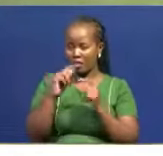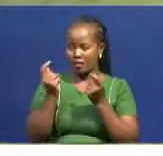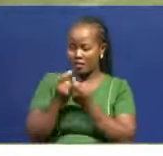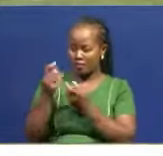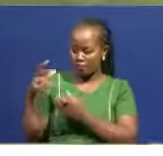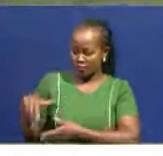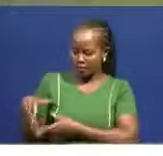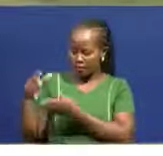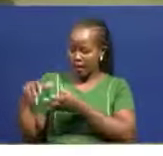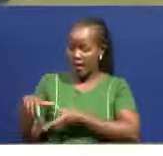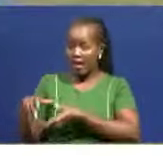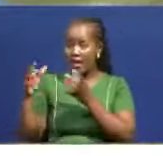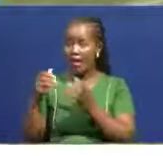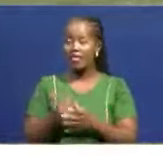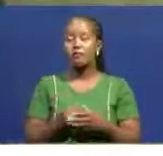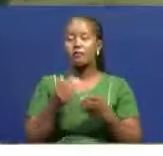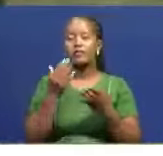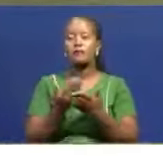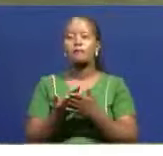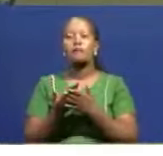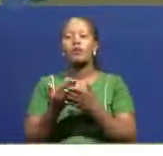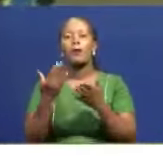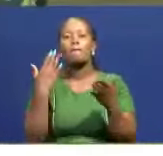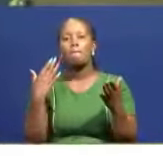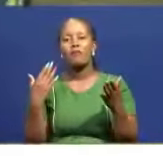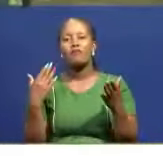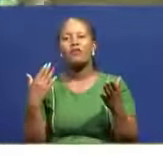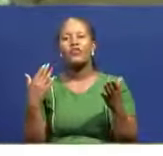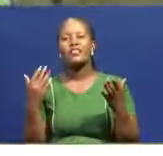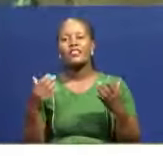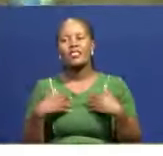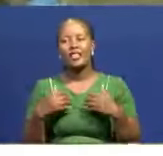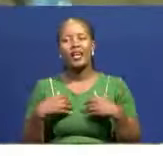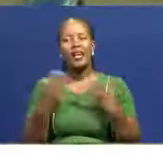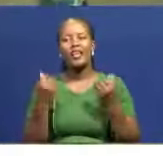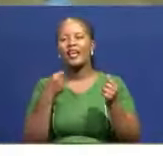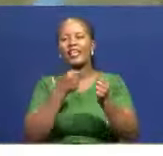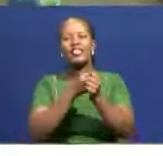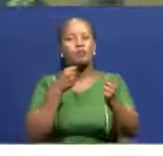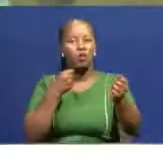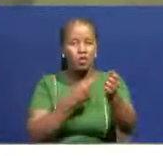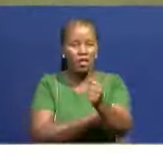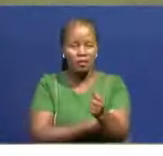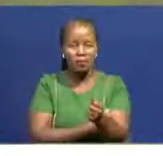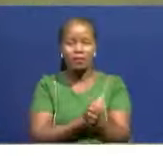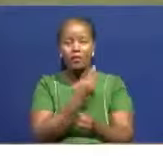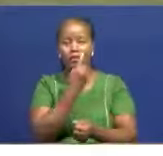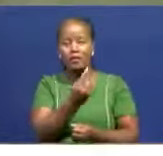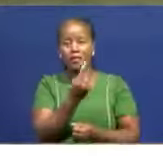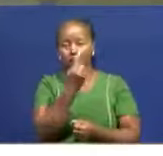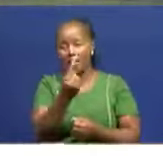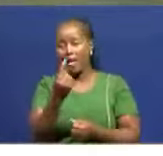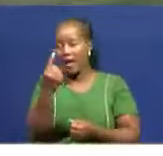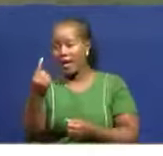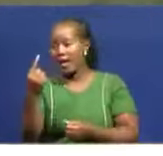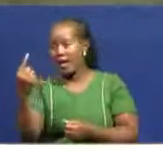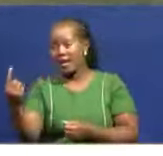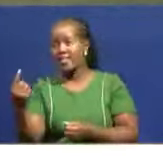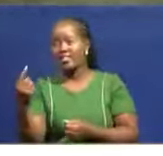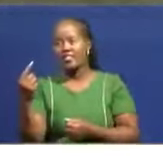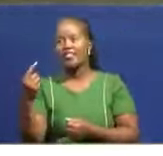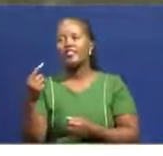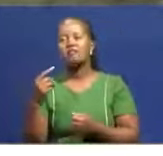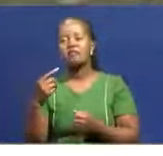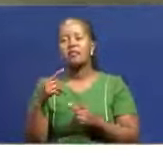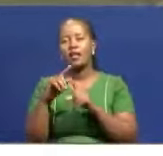start. The previous Super Series had heavy sponsorship. Every franchise would be